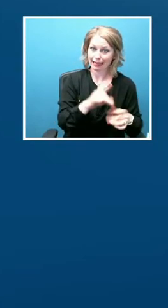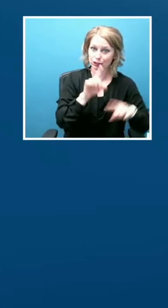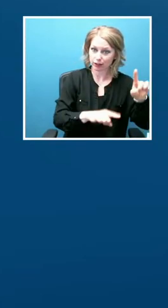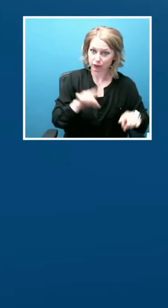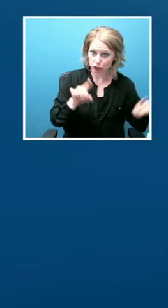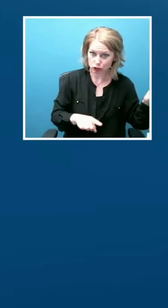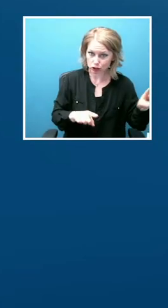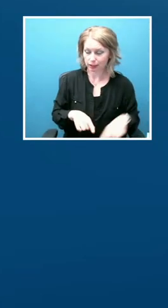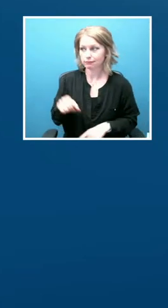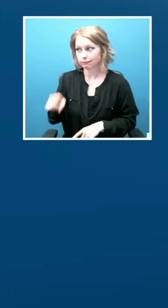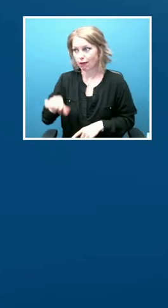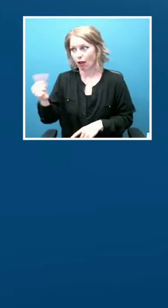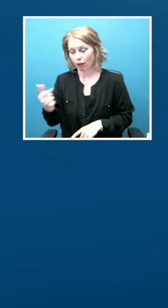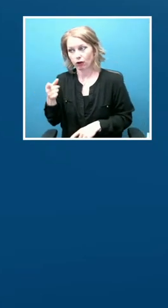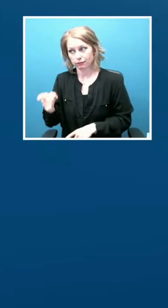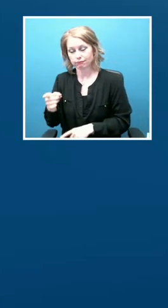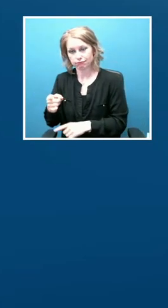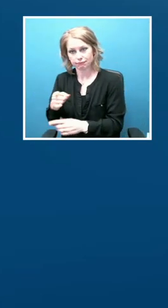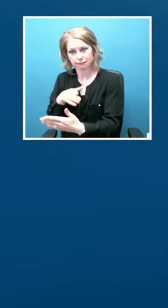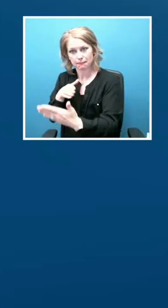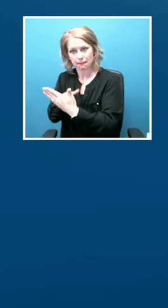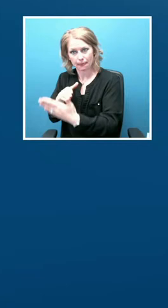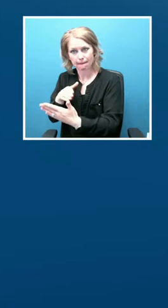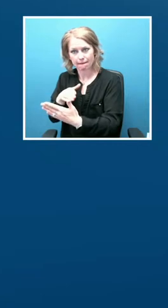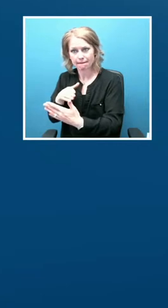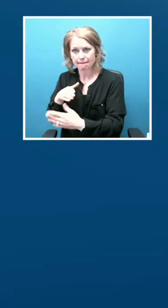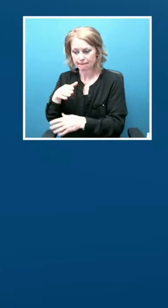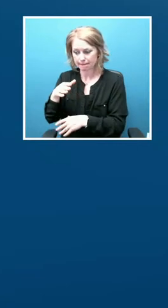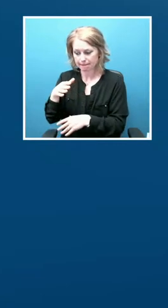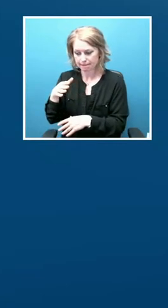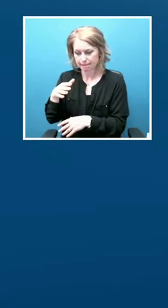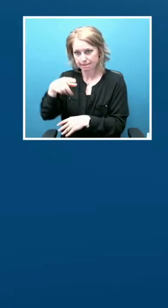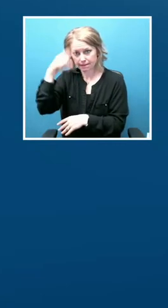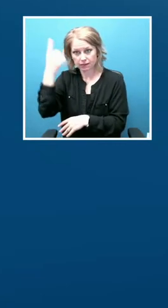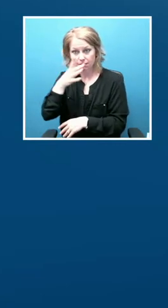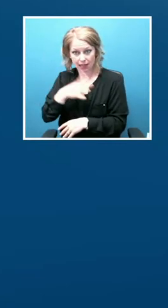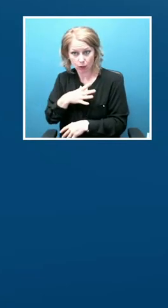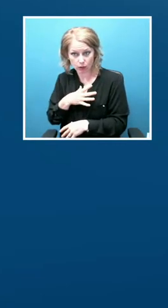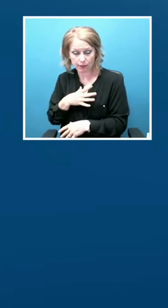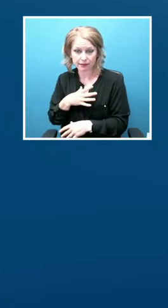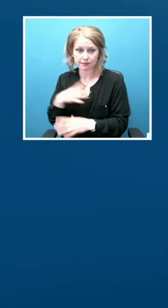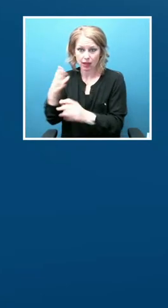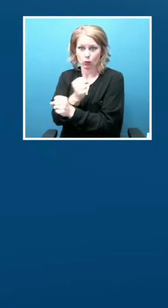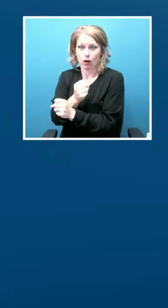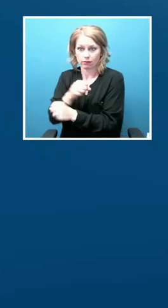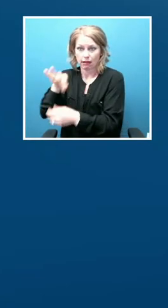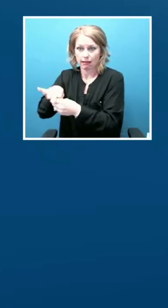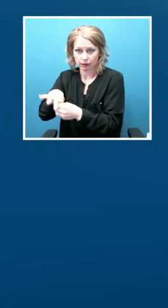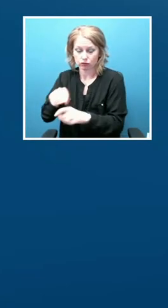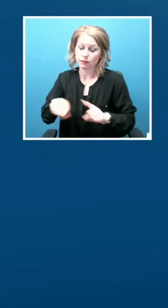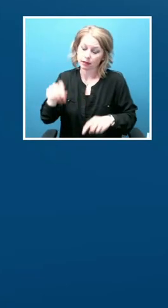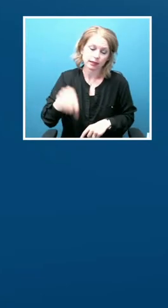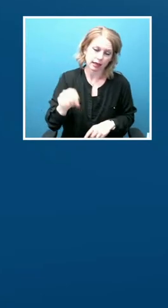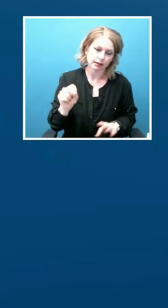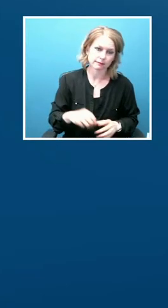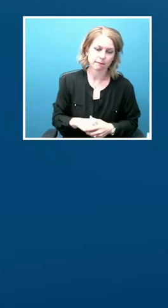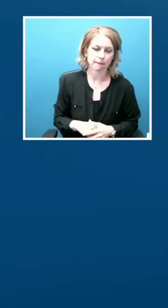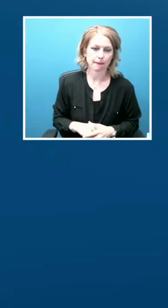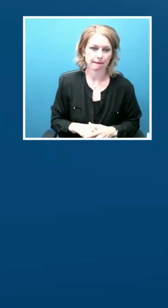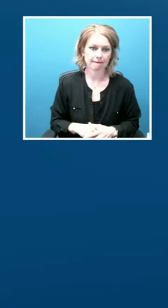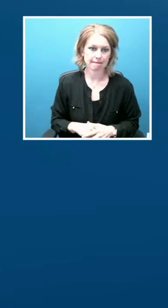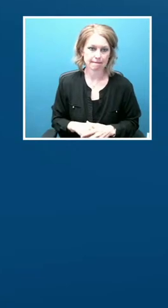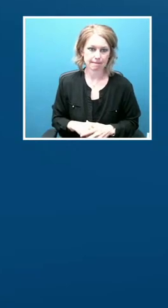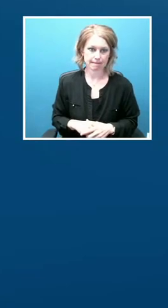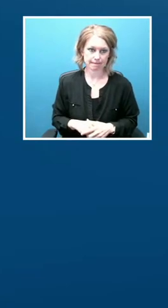Black woman who, you know, won the election through the committee. But to answer your question, absolutely. So there's a process, but no one actually did, in